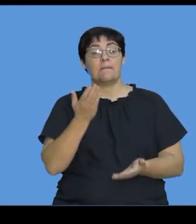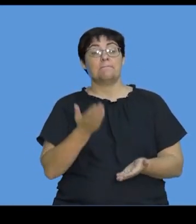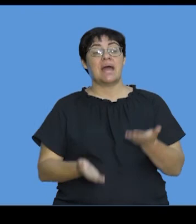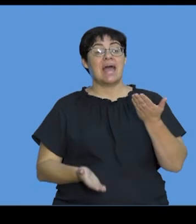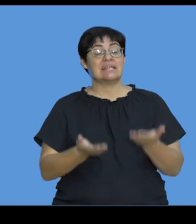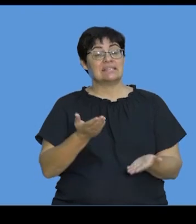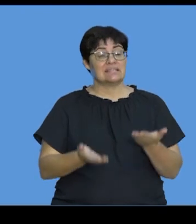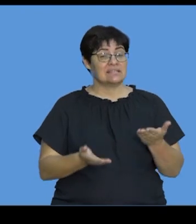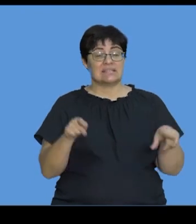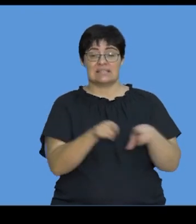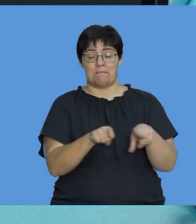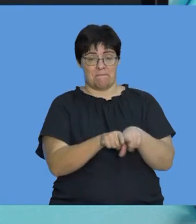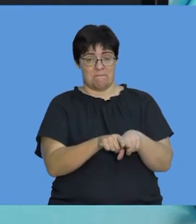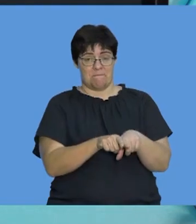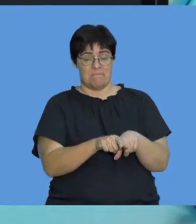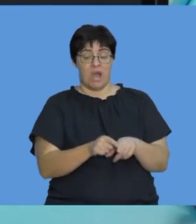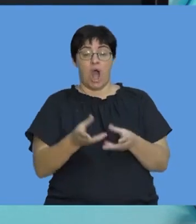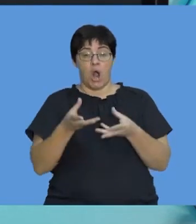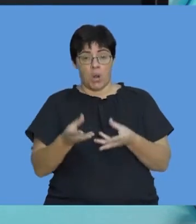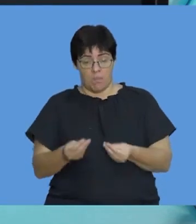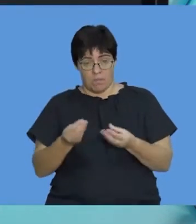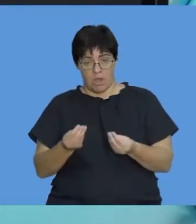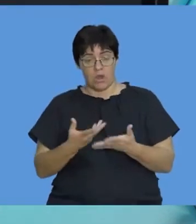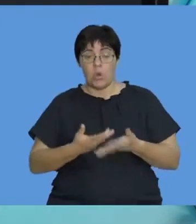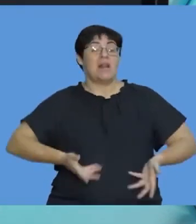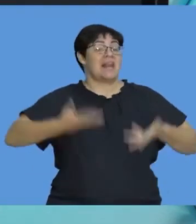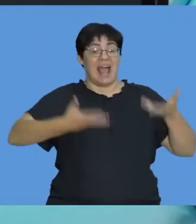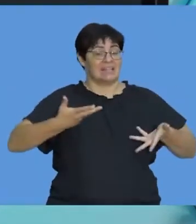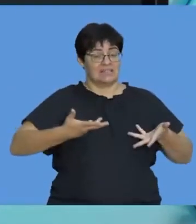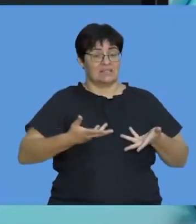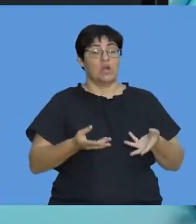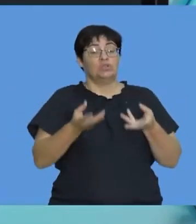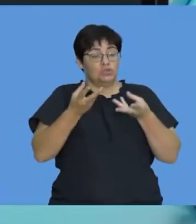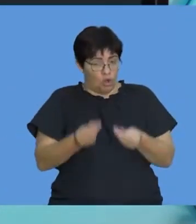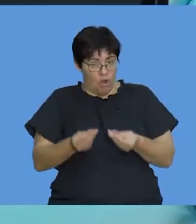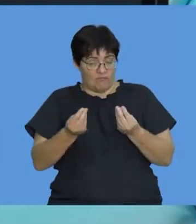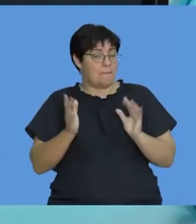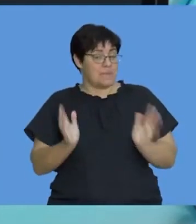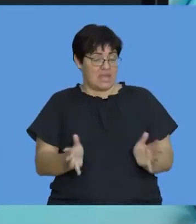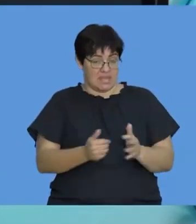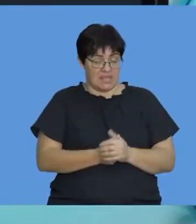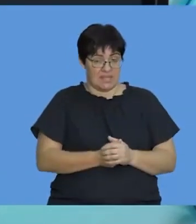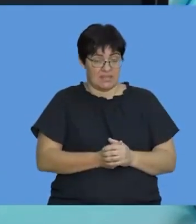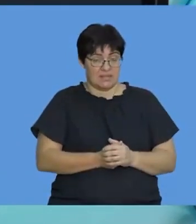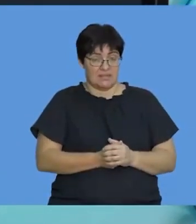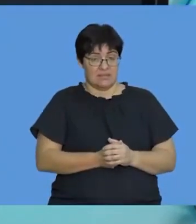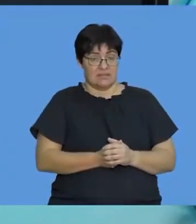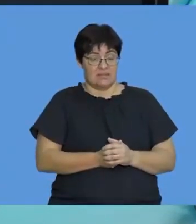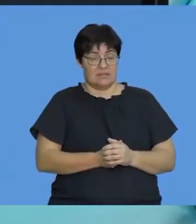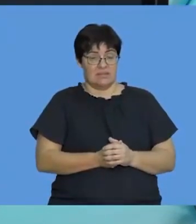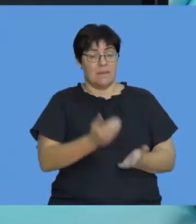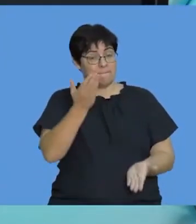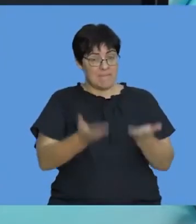the mass is constant. I said a softer ball, not a lighter ball, okay?